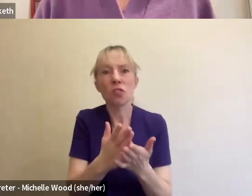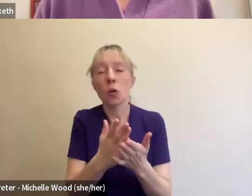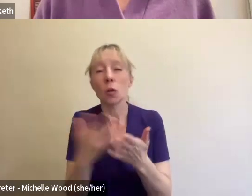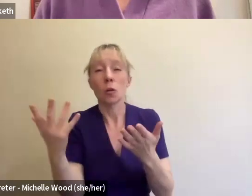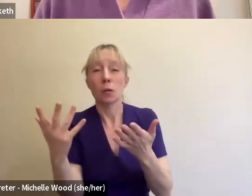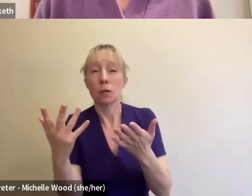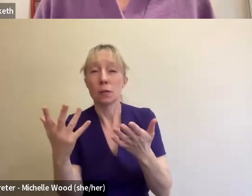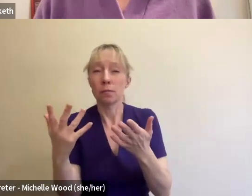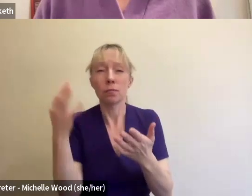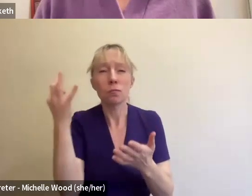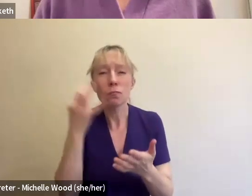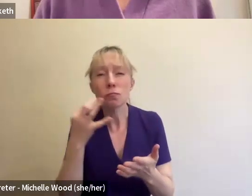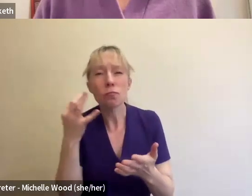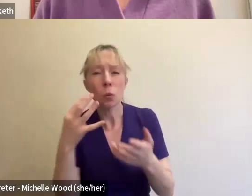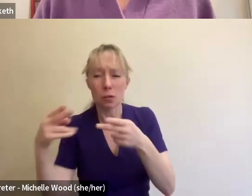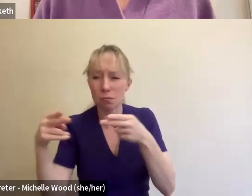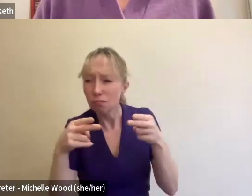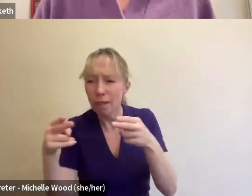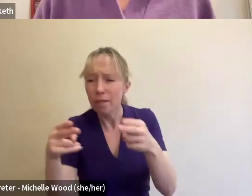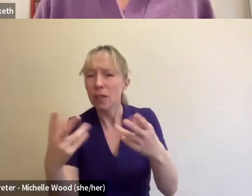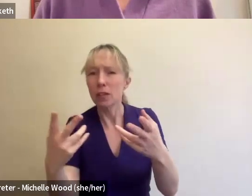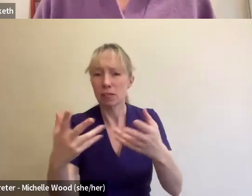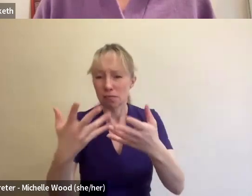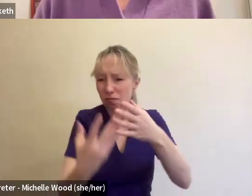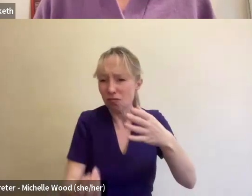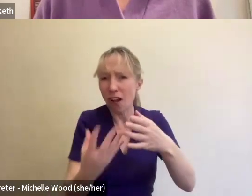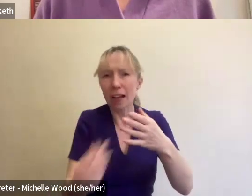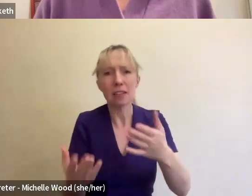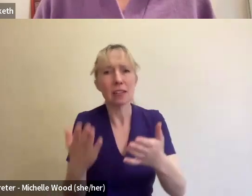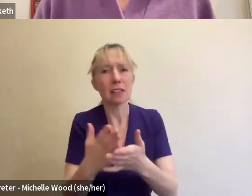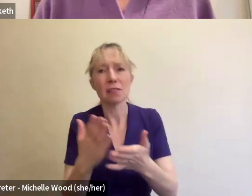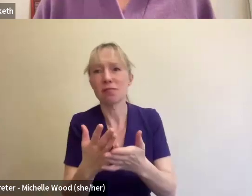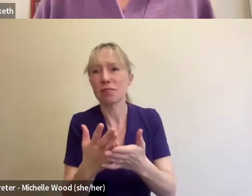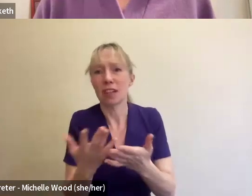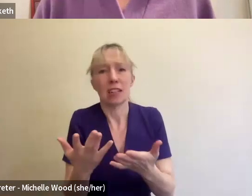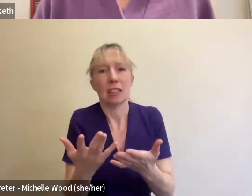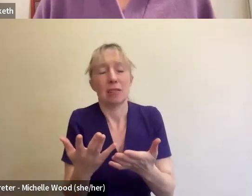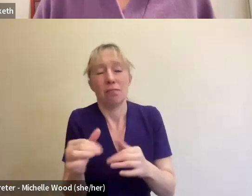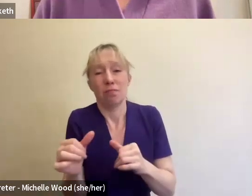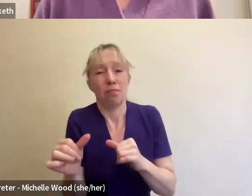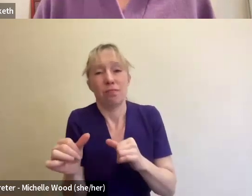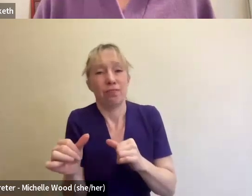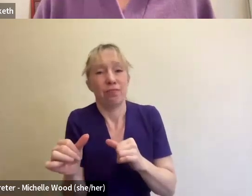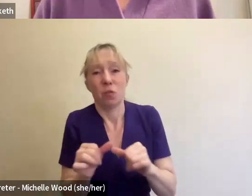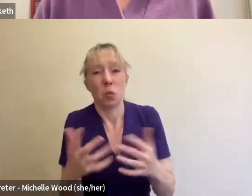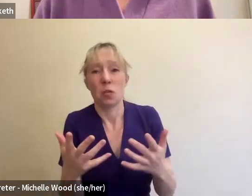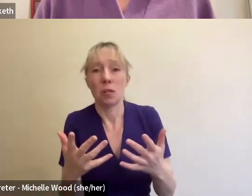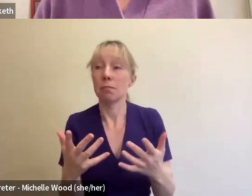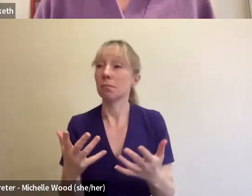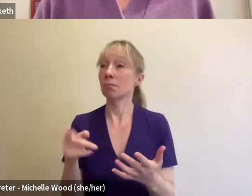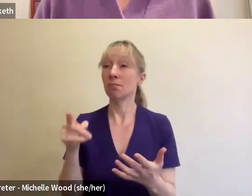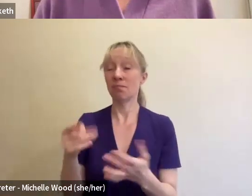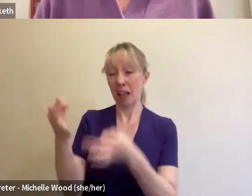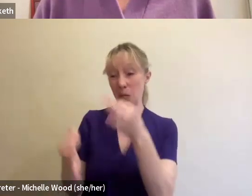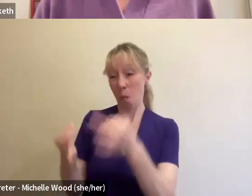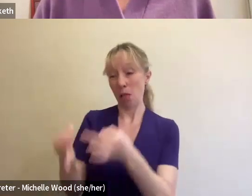water supplies remain short-lived. That is world politics, said someone. Hey, let's save the